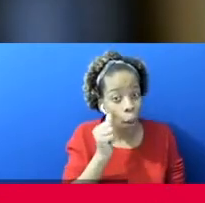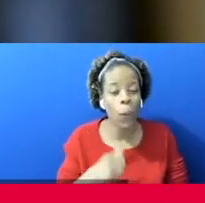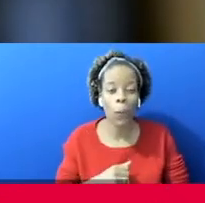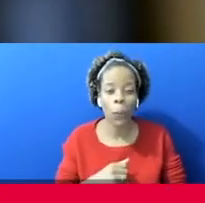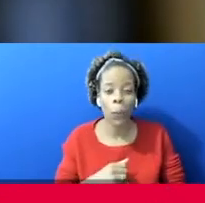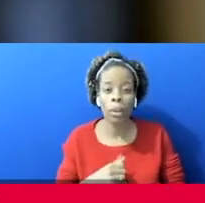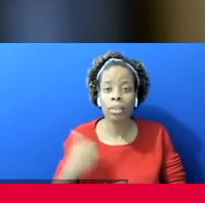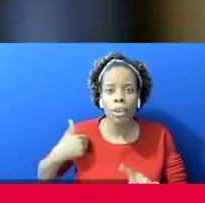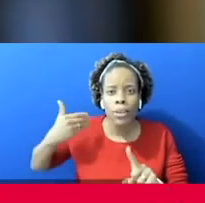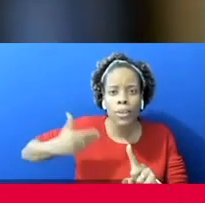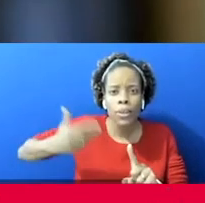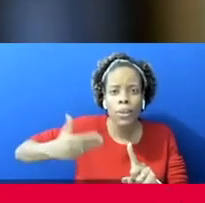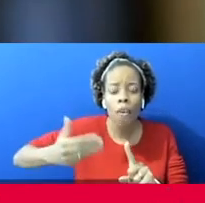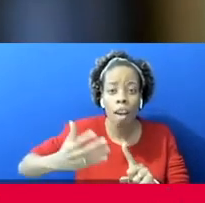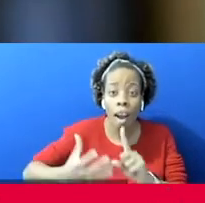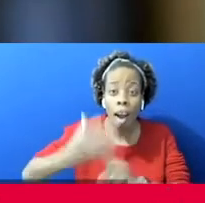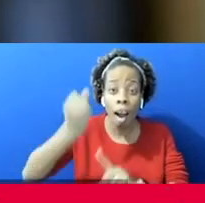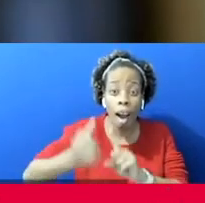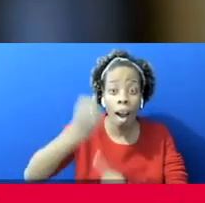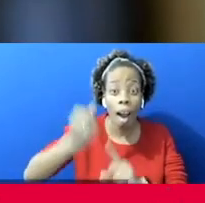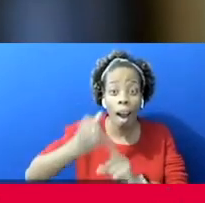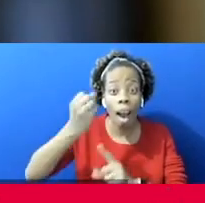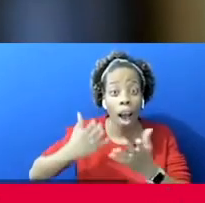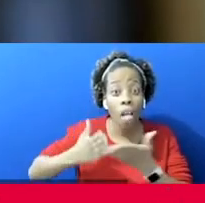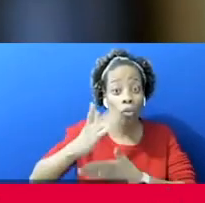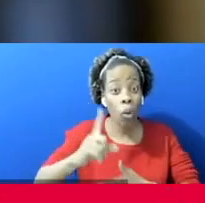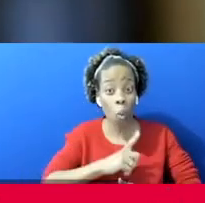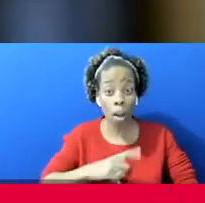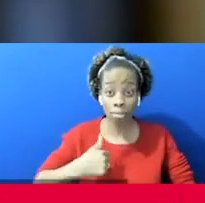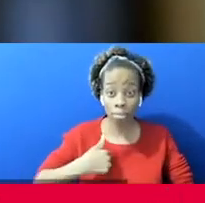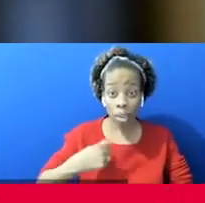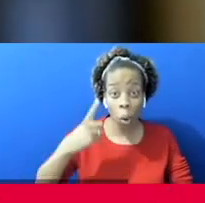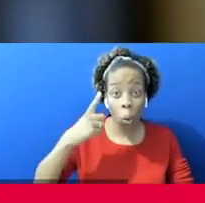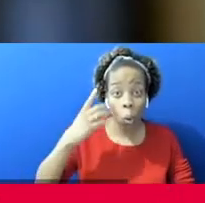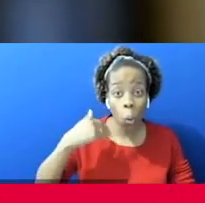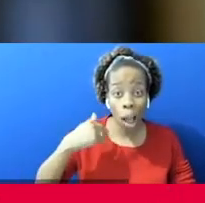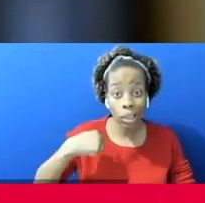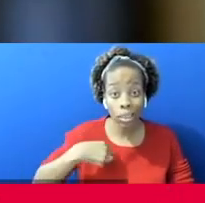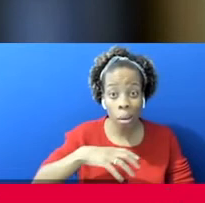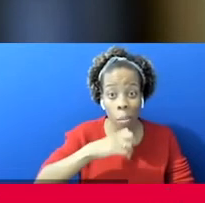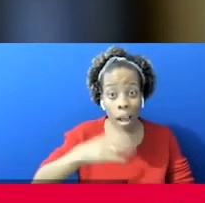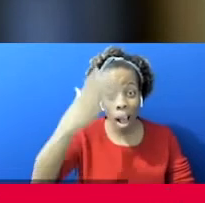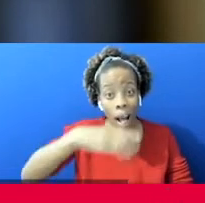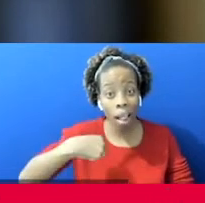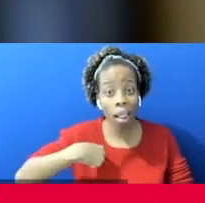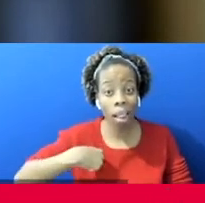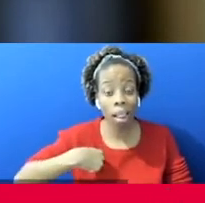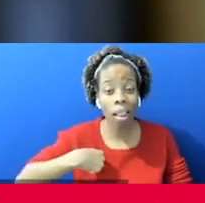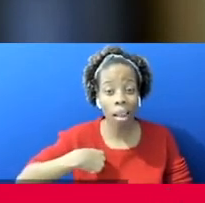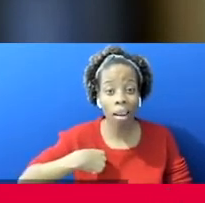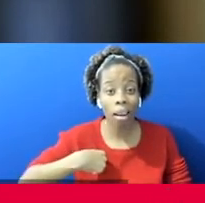that I've achieved in the work that I've done is because I'm white, and it's because I'm very masculine looking, particularly a lot of the policy discussions that I've had. And